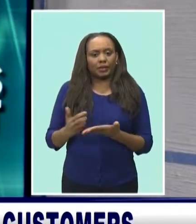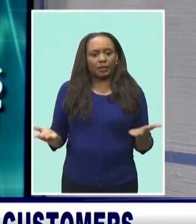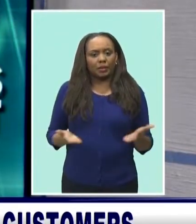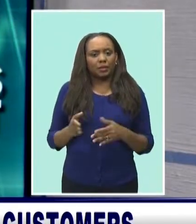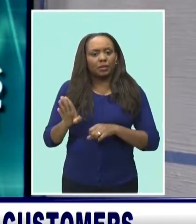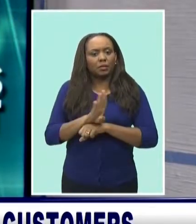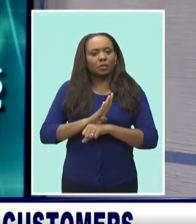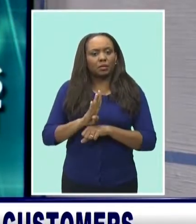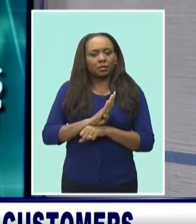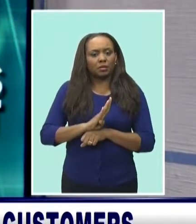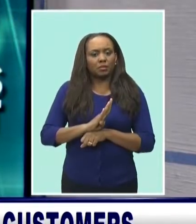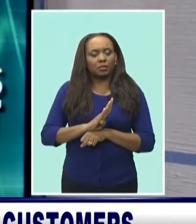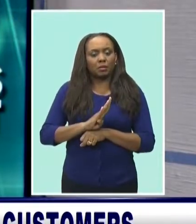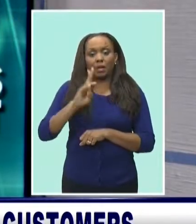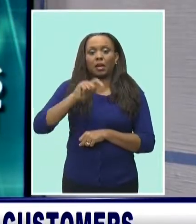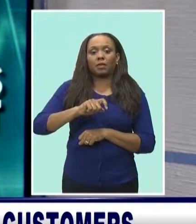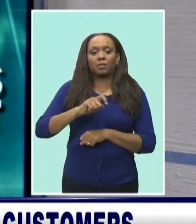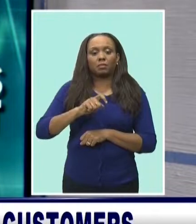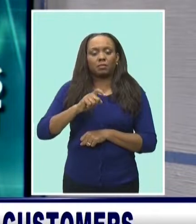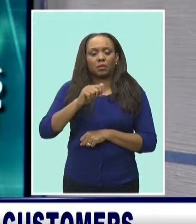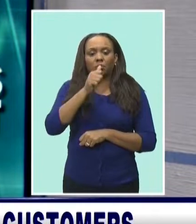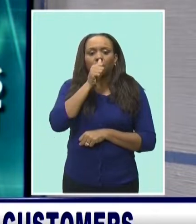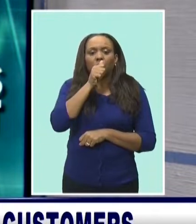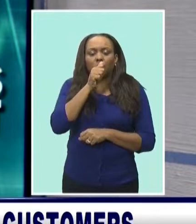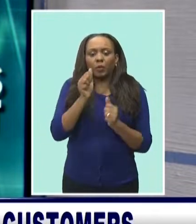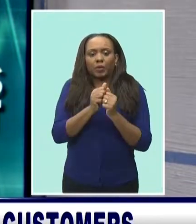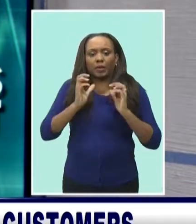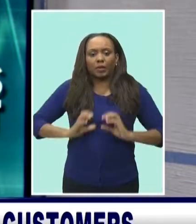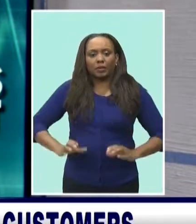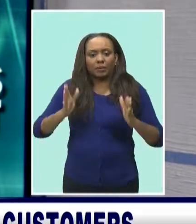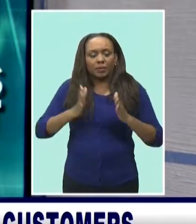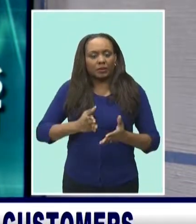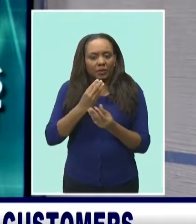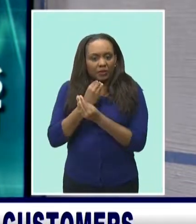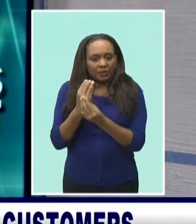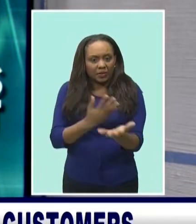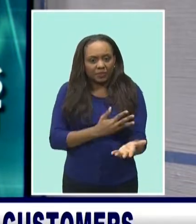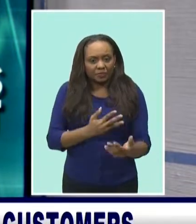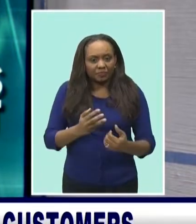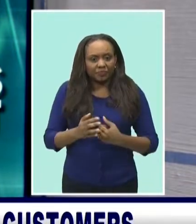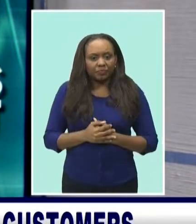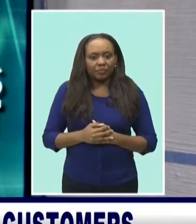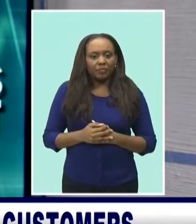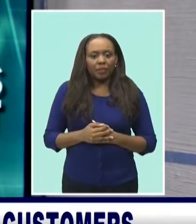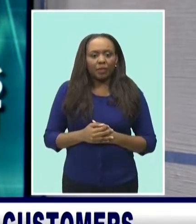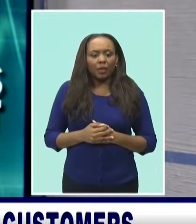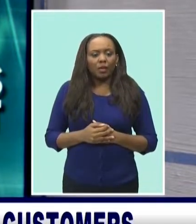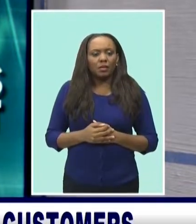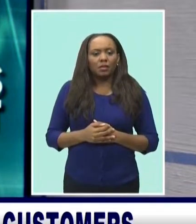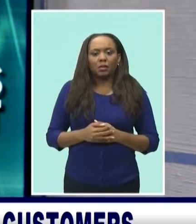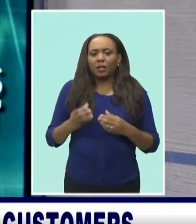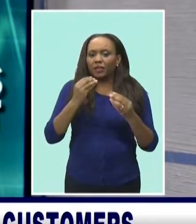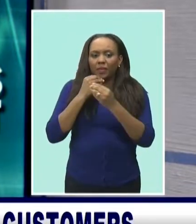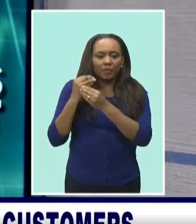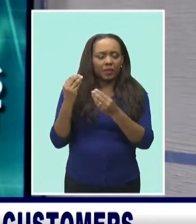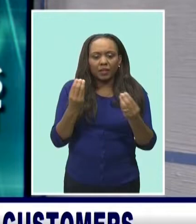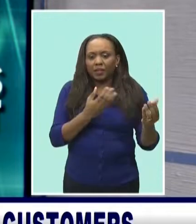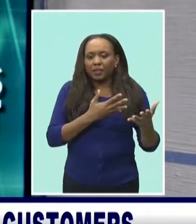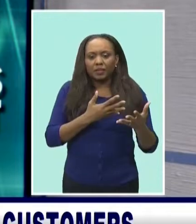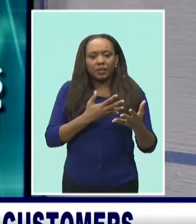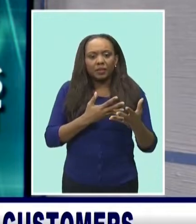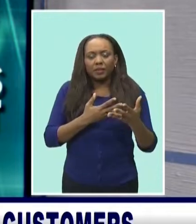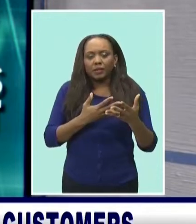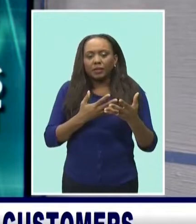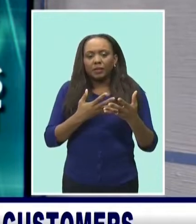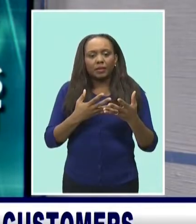are obligated to keep the information of all customers private, and the conditions under which such information is to be kept are clearly